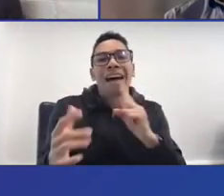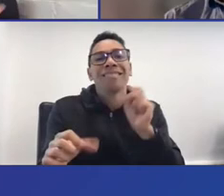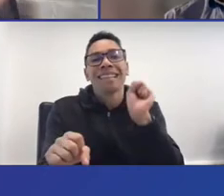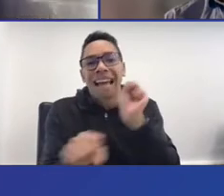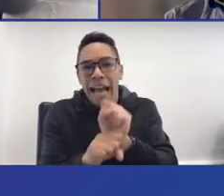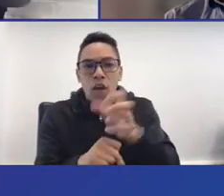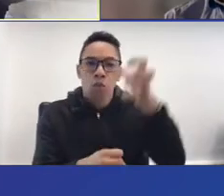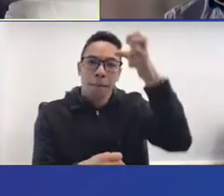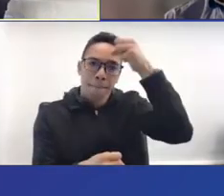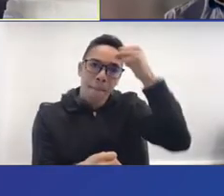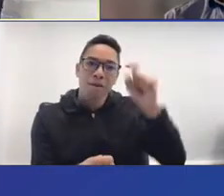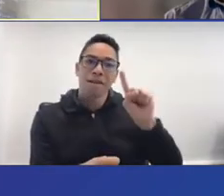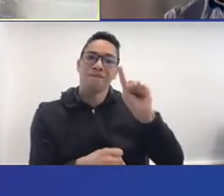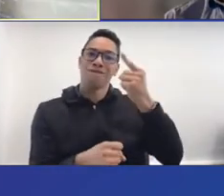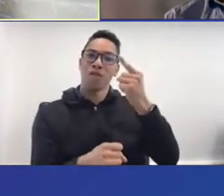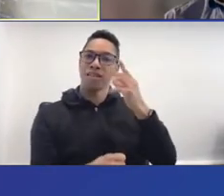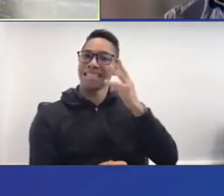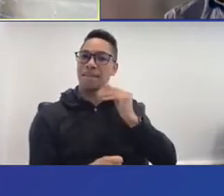this,